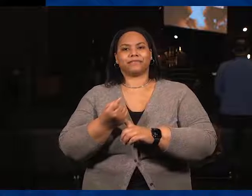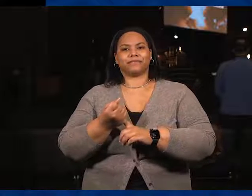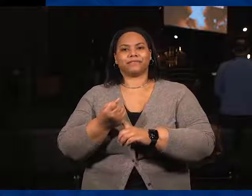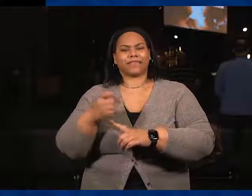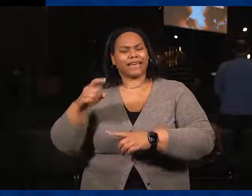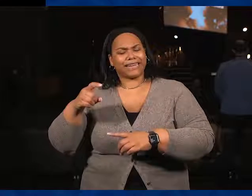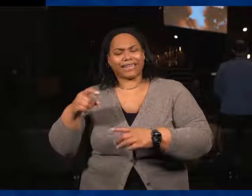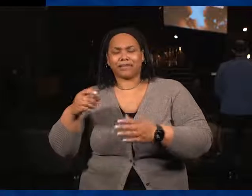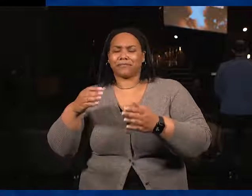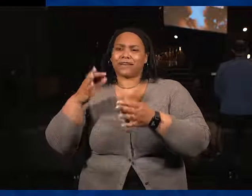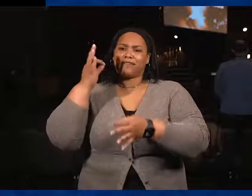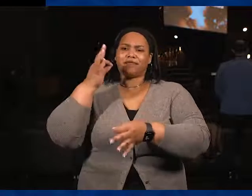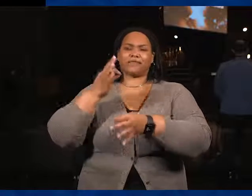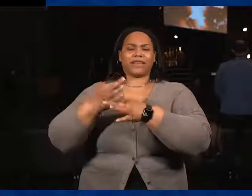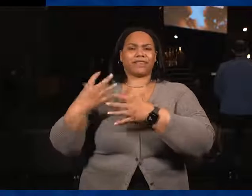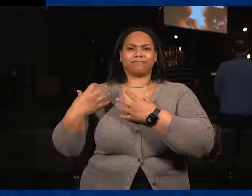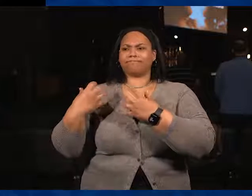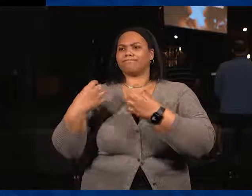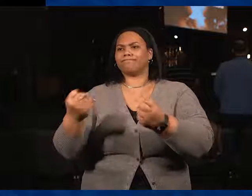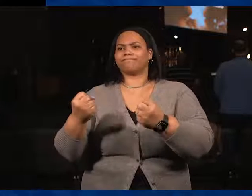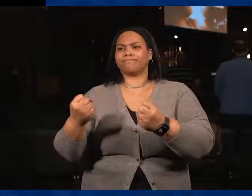even right now. I'm dealing with sudden change.